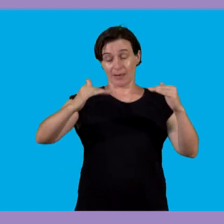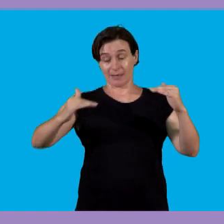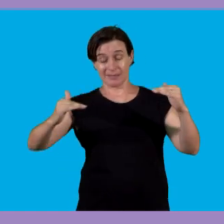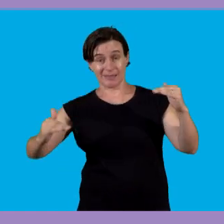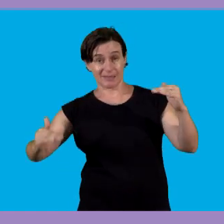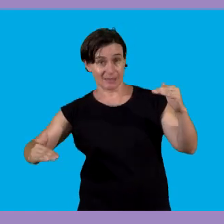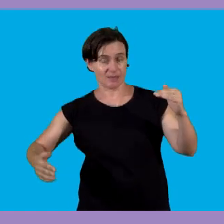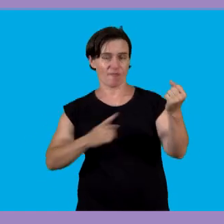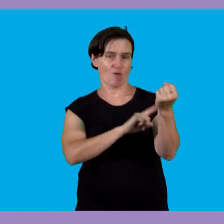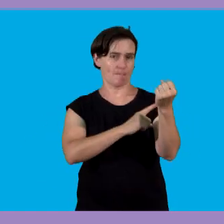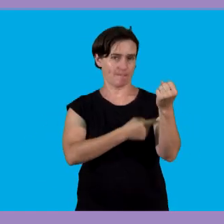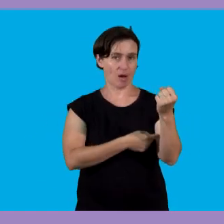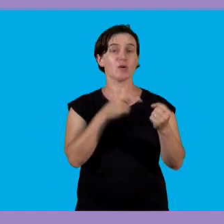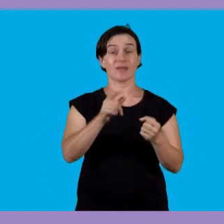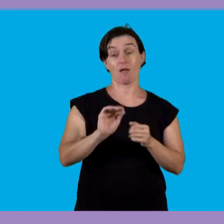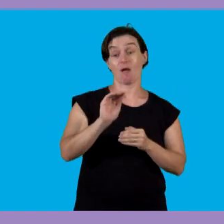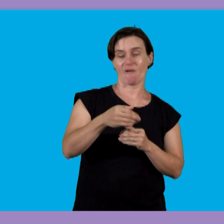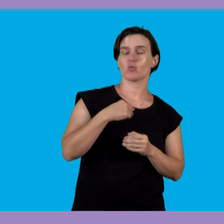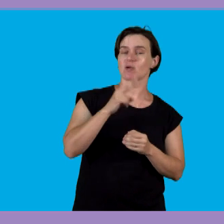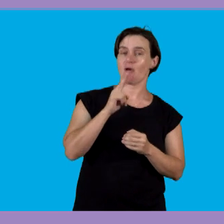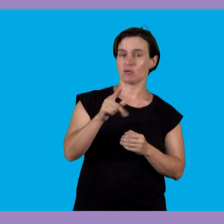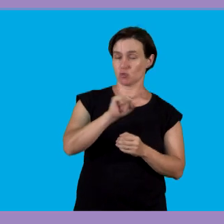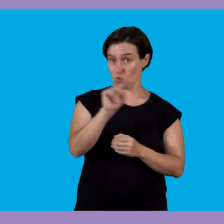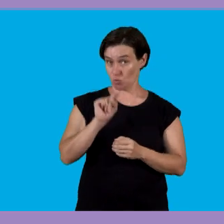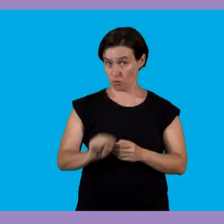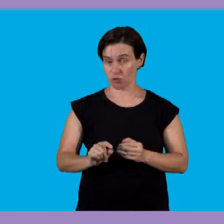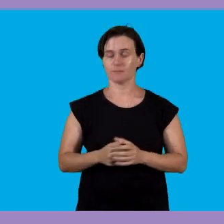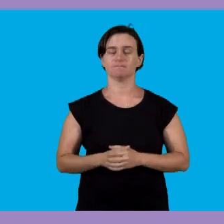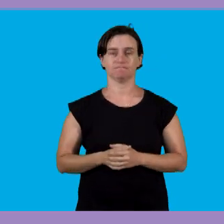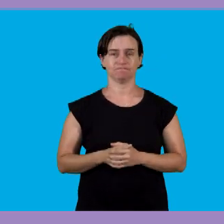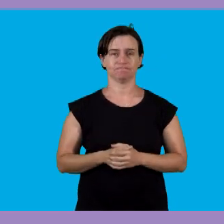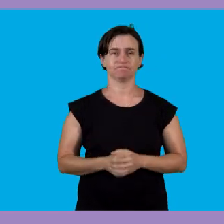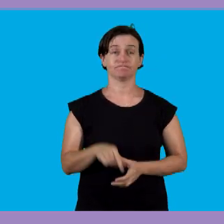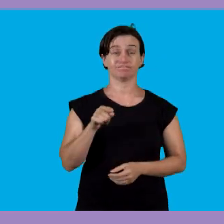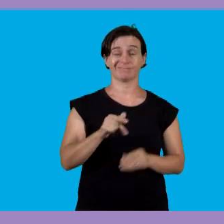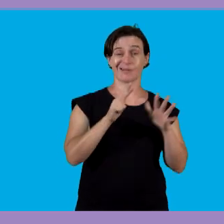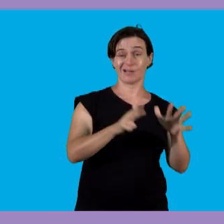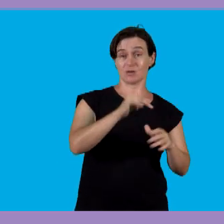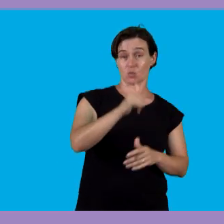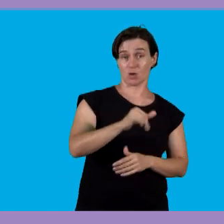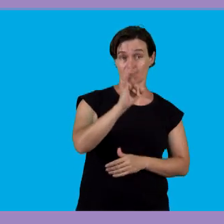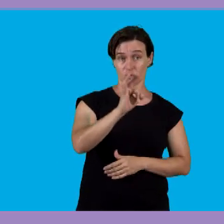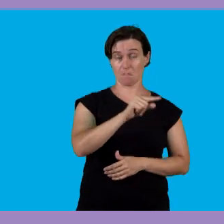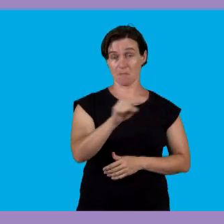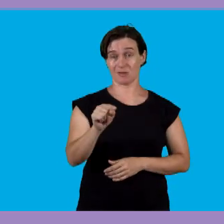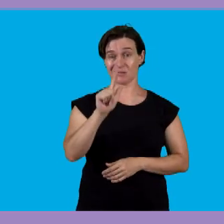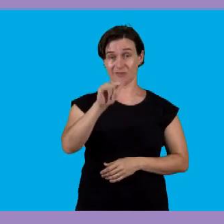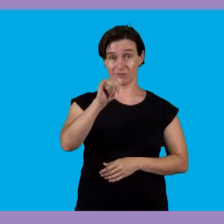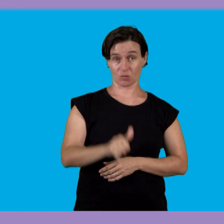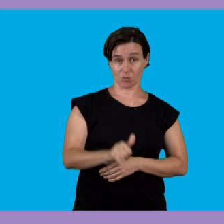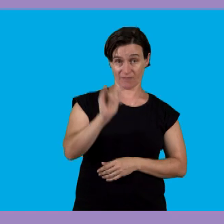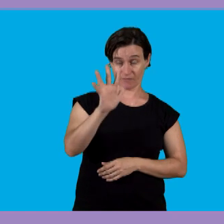of powers, and then we are going to answer the questions that are below. So we have been given the 18y